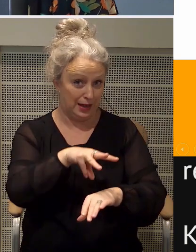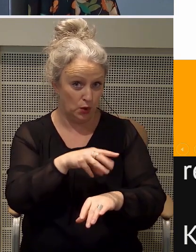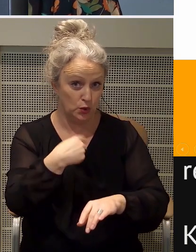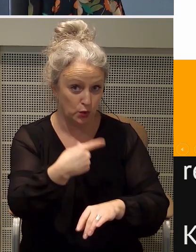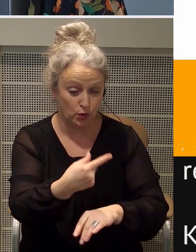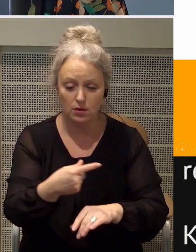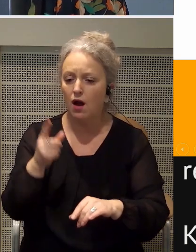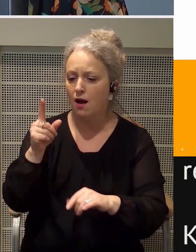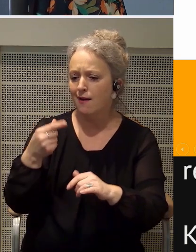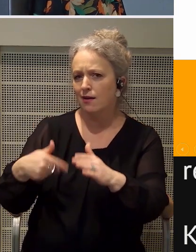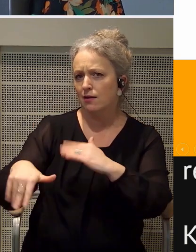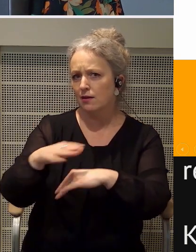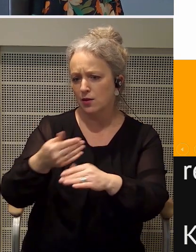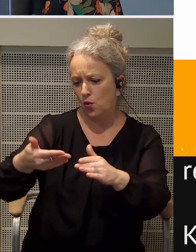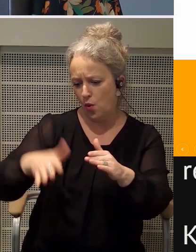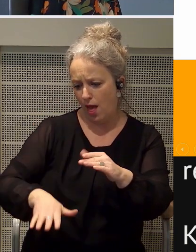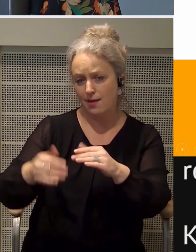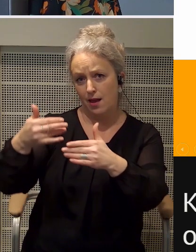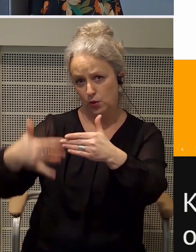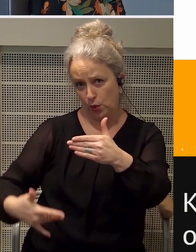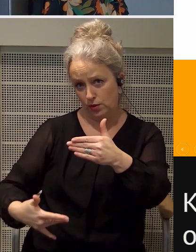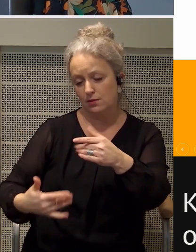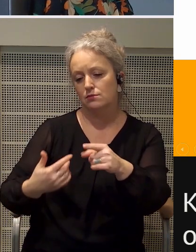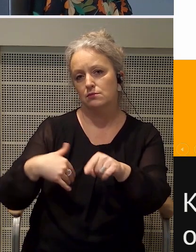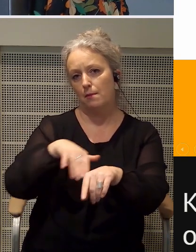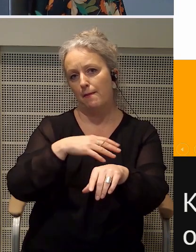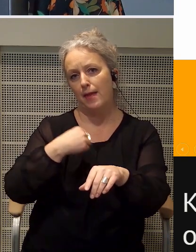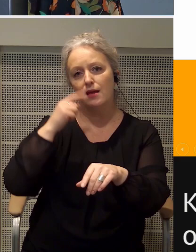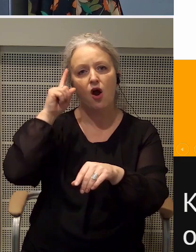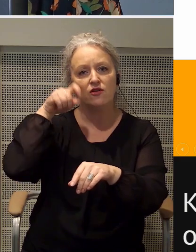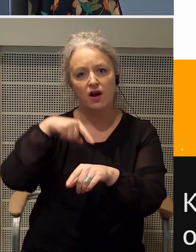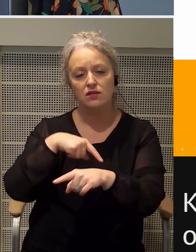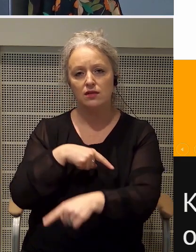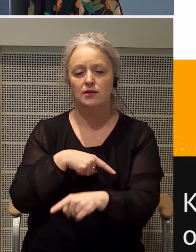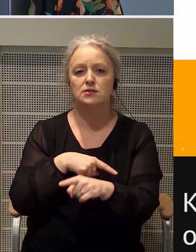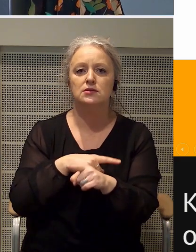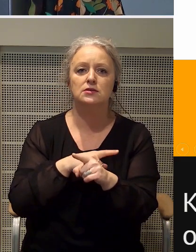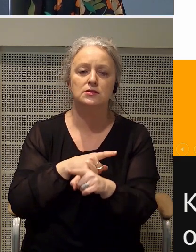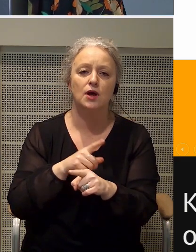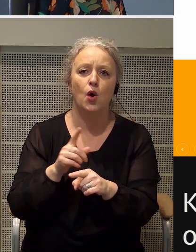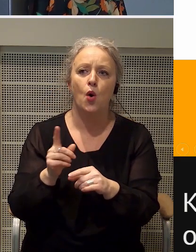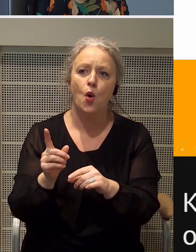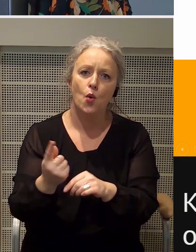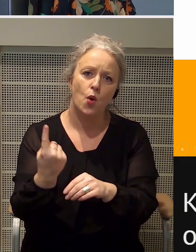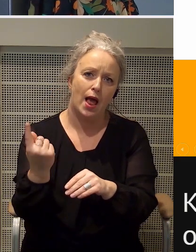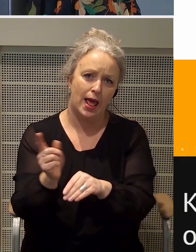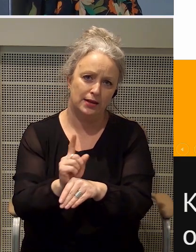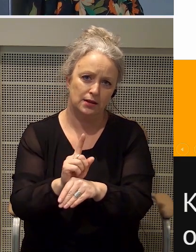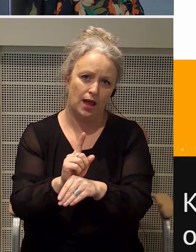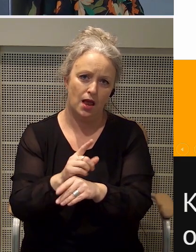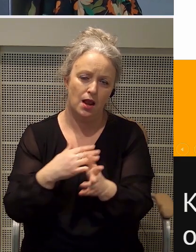So there was talk about those 5 million euros before,